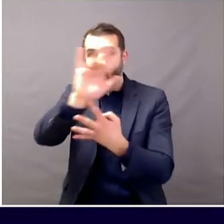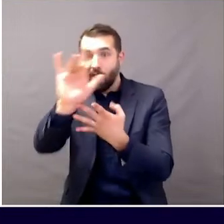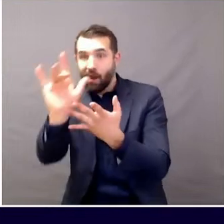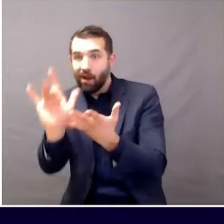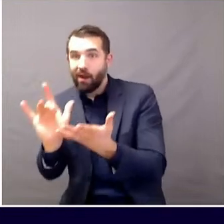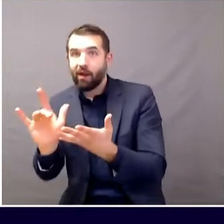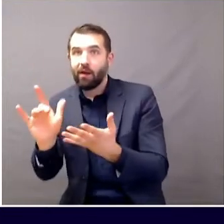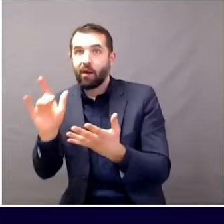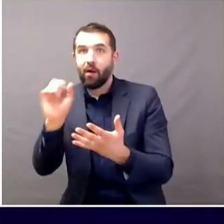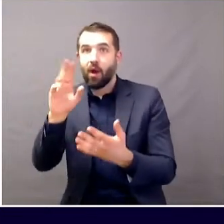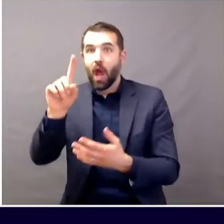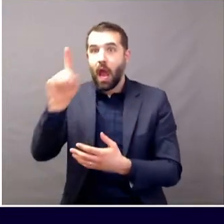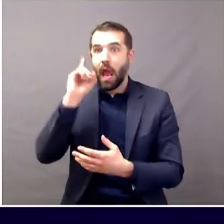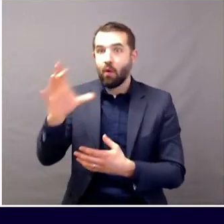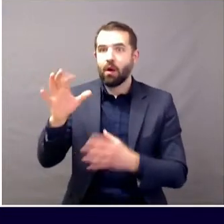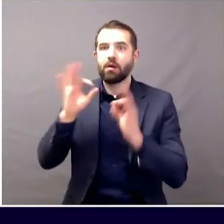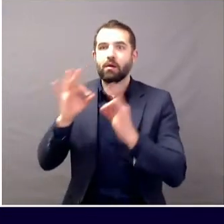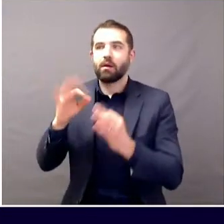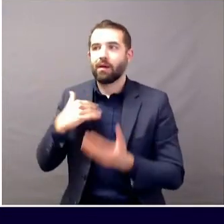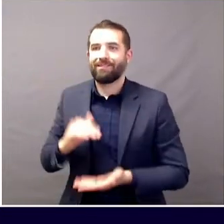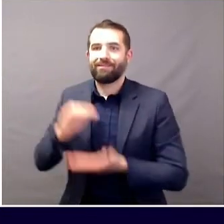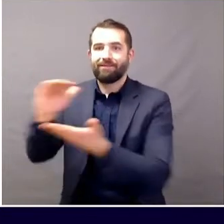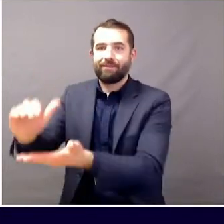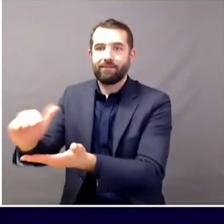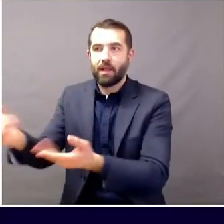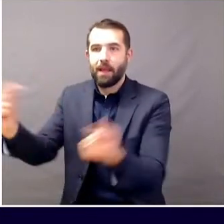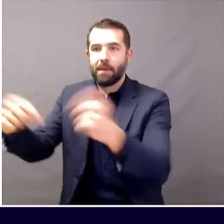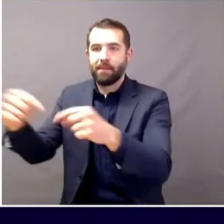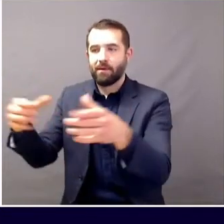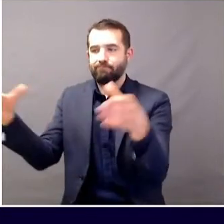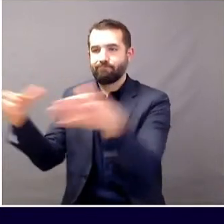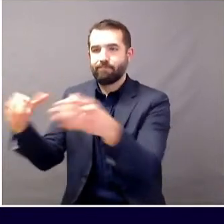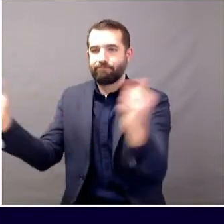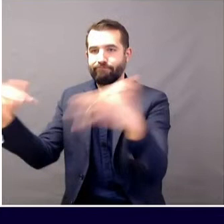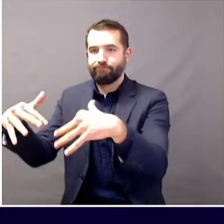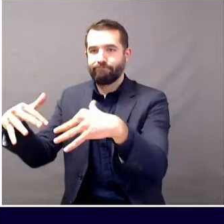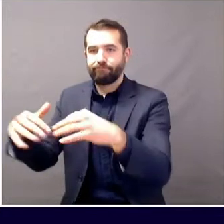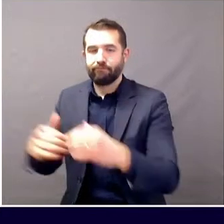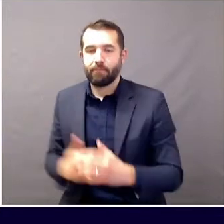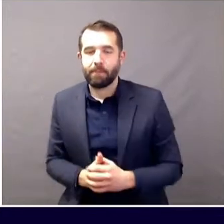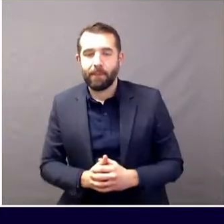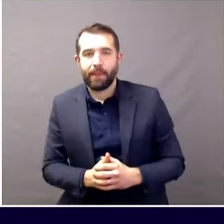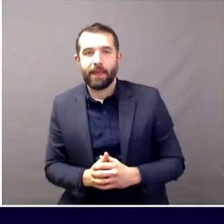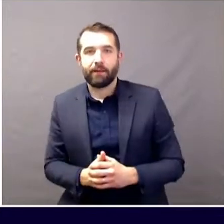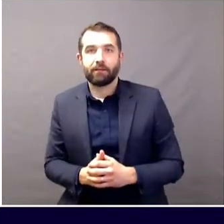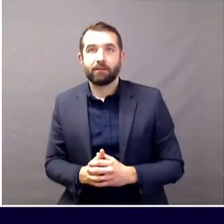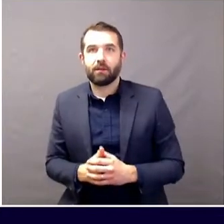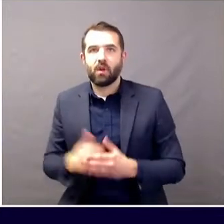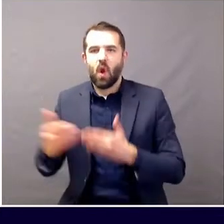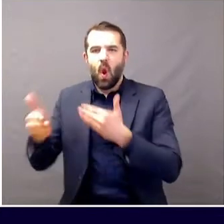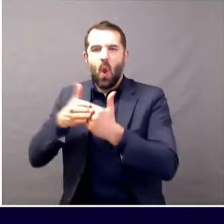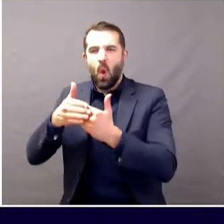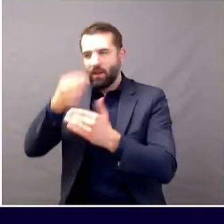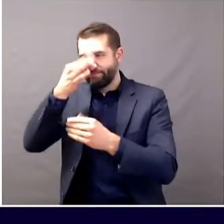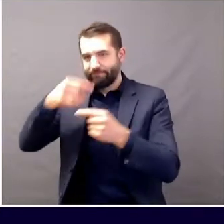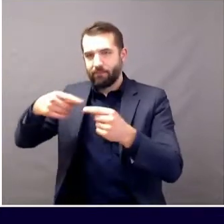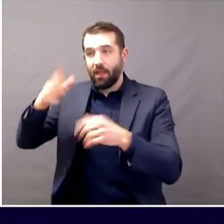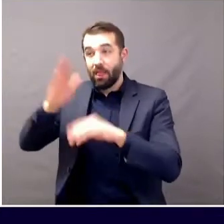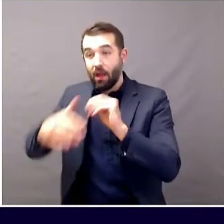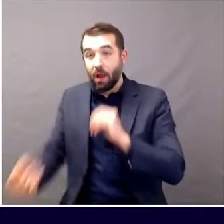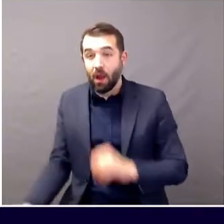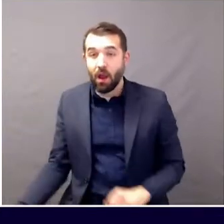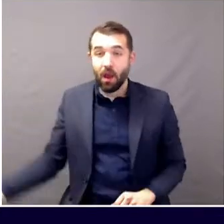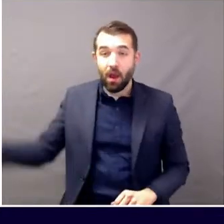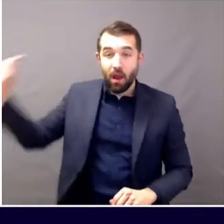itself. So maybe the ultimate thing will be to ask those folks to travel a bit of a ways to get vaccinated at a central